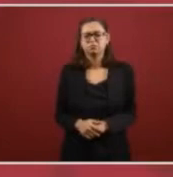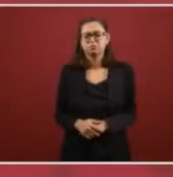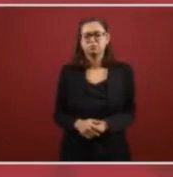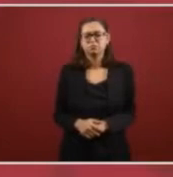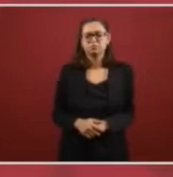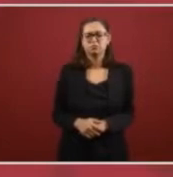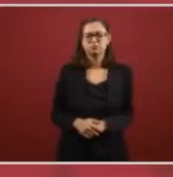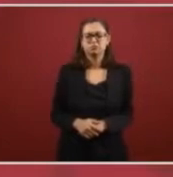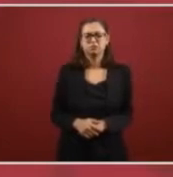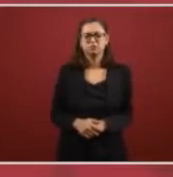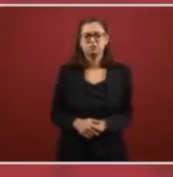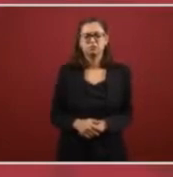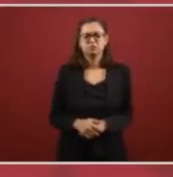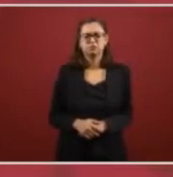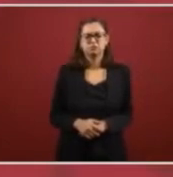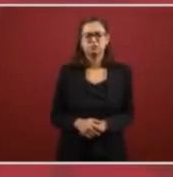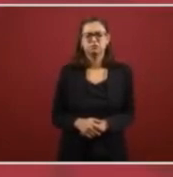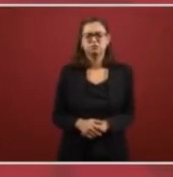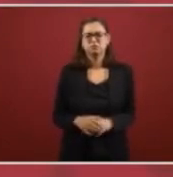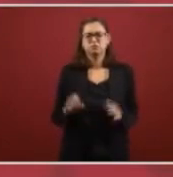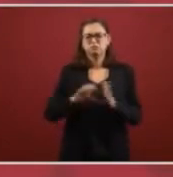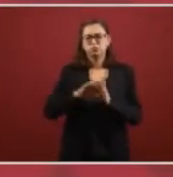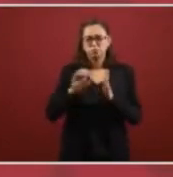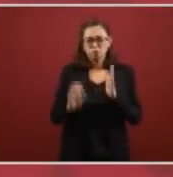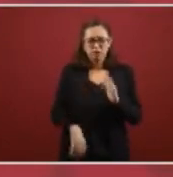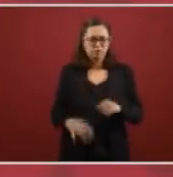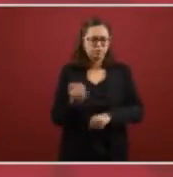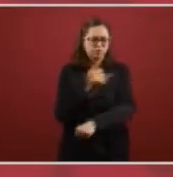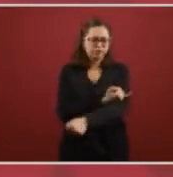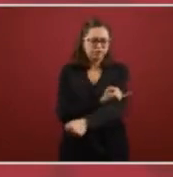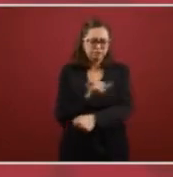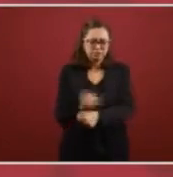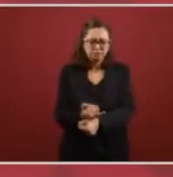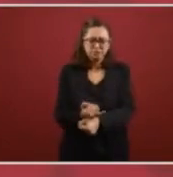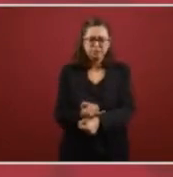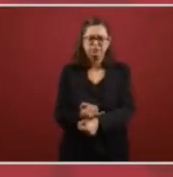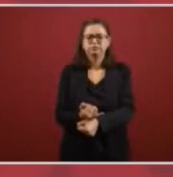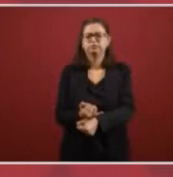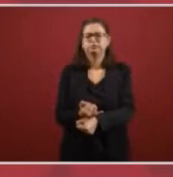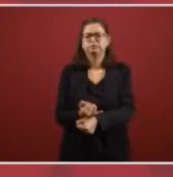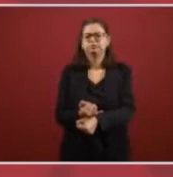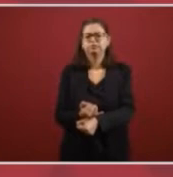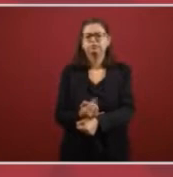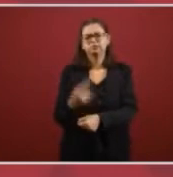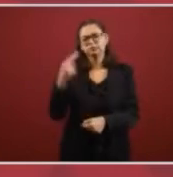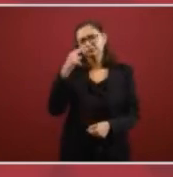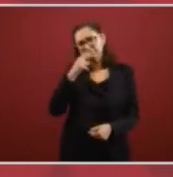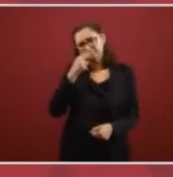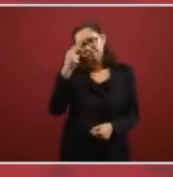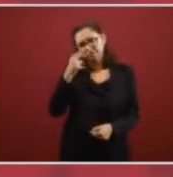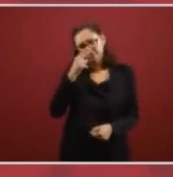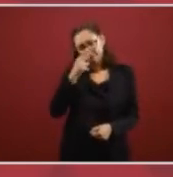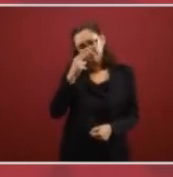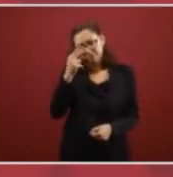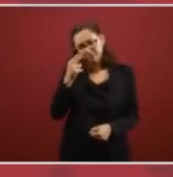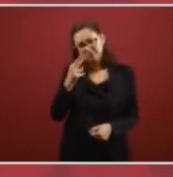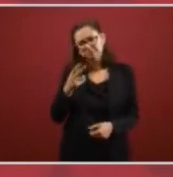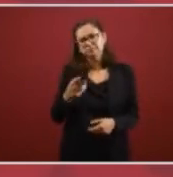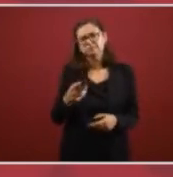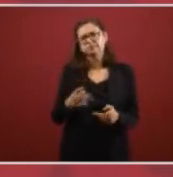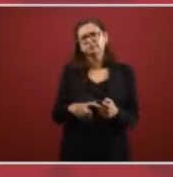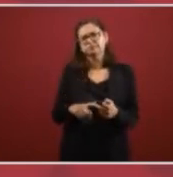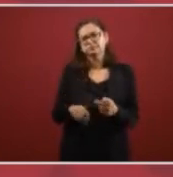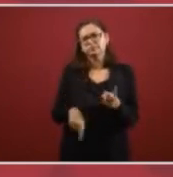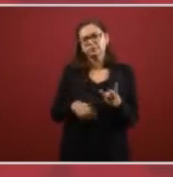For example, they have buses that go from Iztapalapa, from Tenesa,